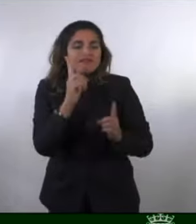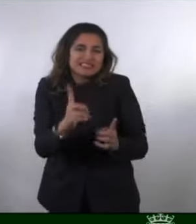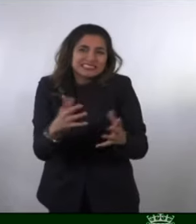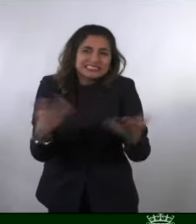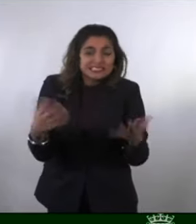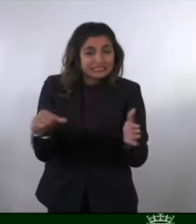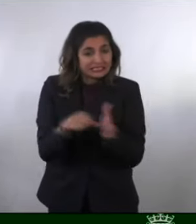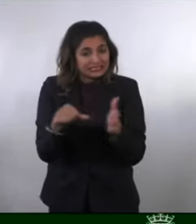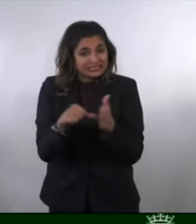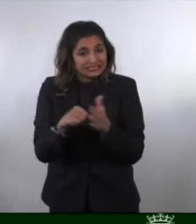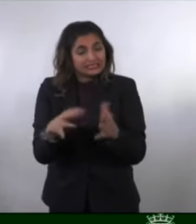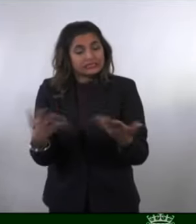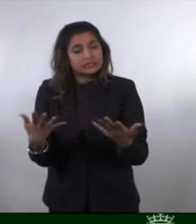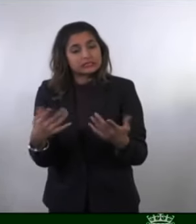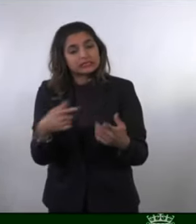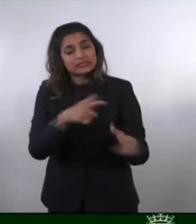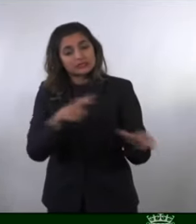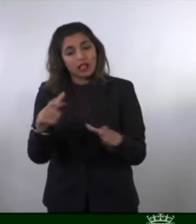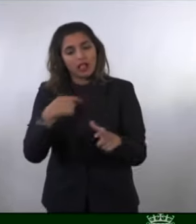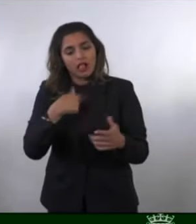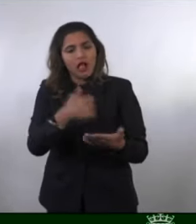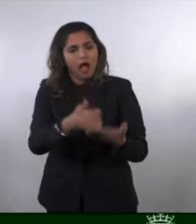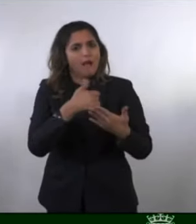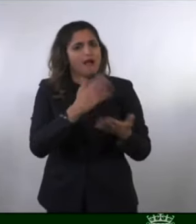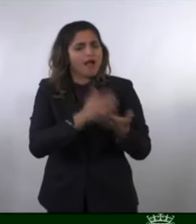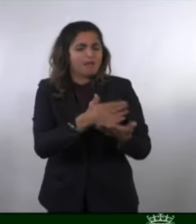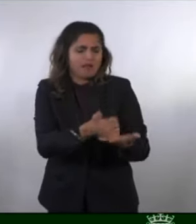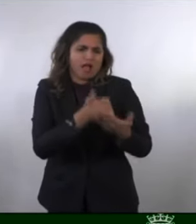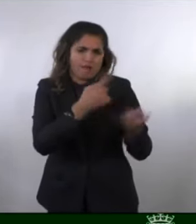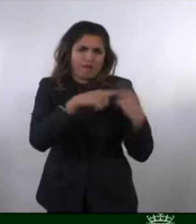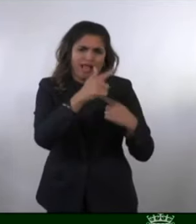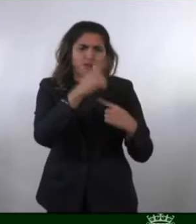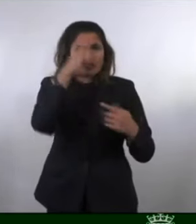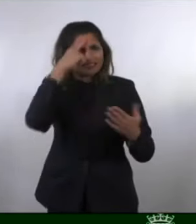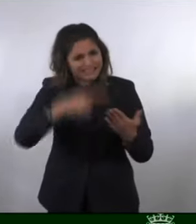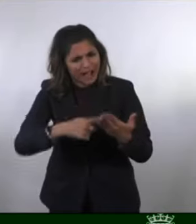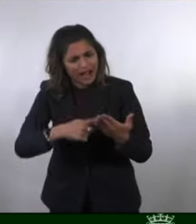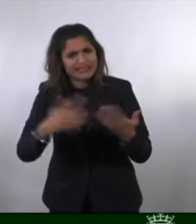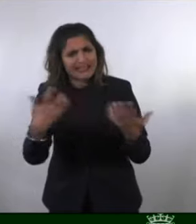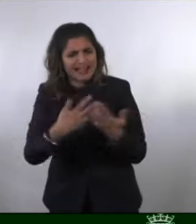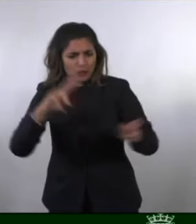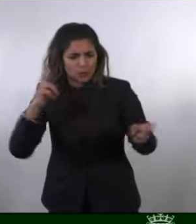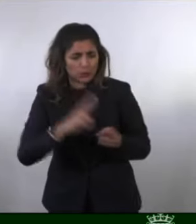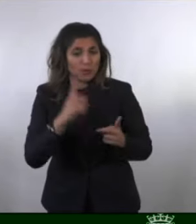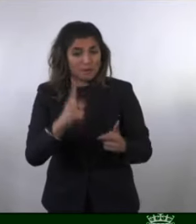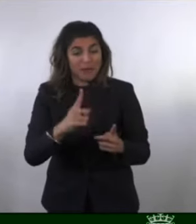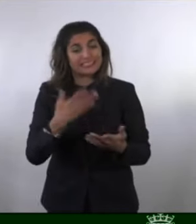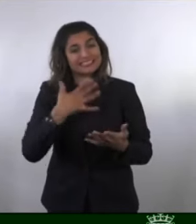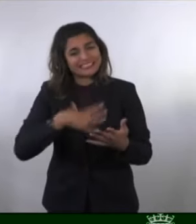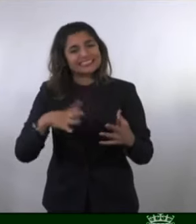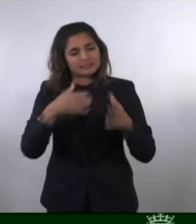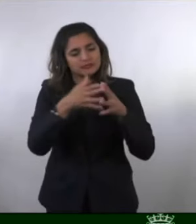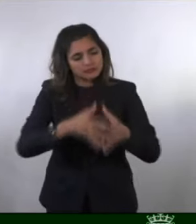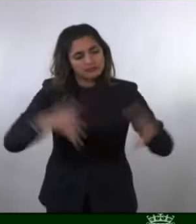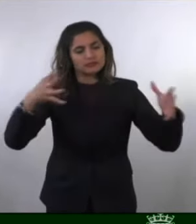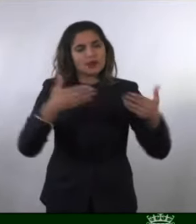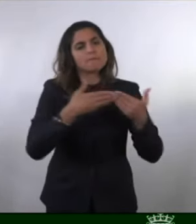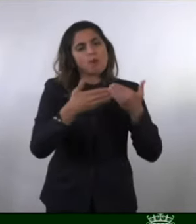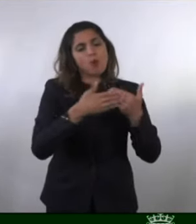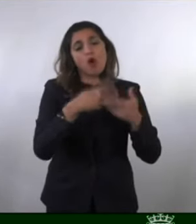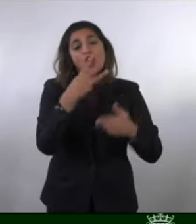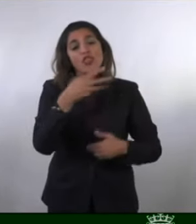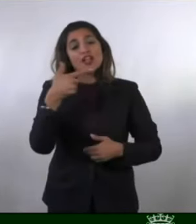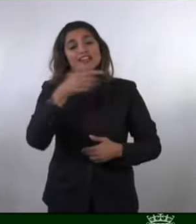really playing a decisive part in getting the R down. You need a bigger proportion of the population to do it. You need